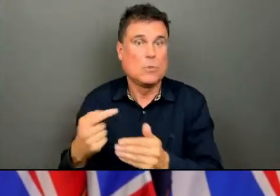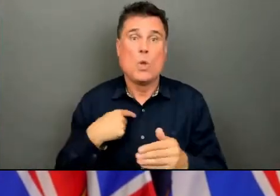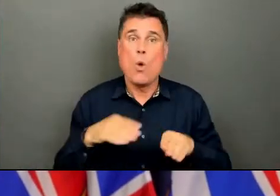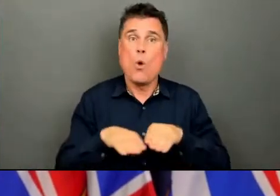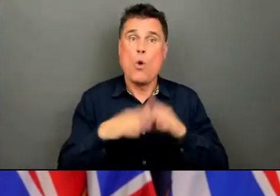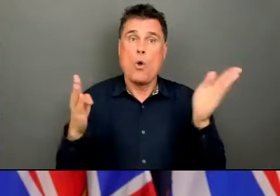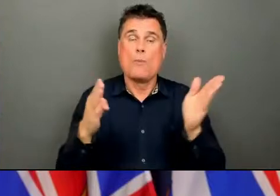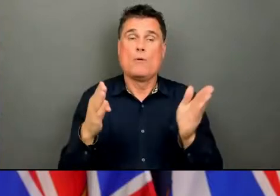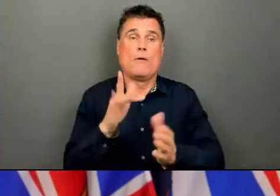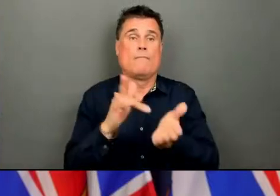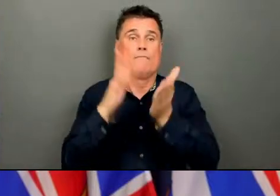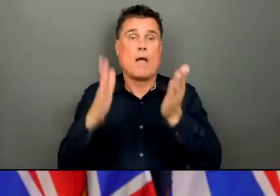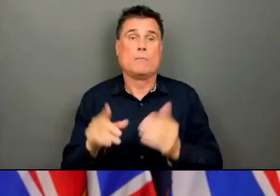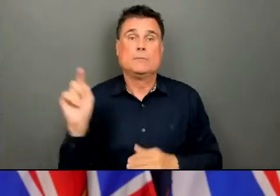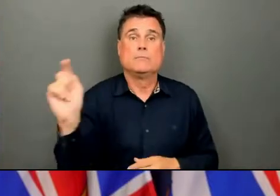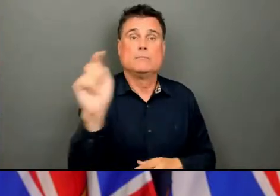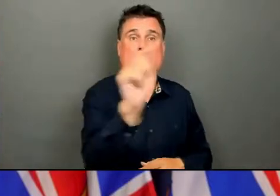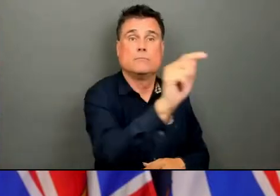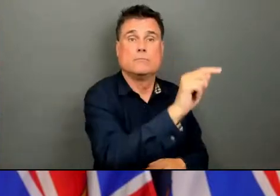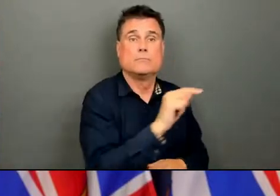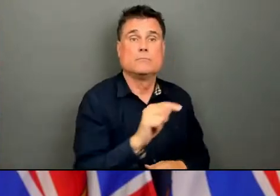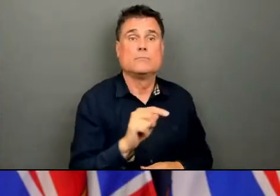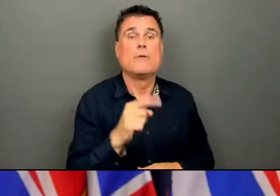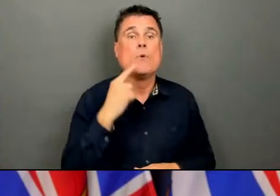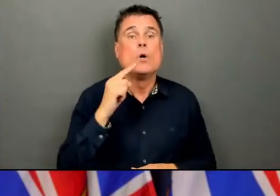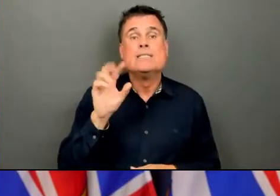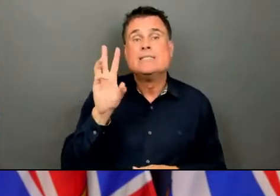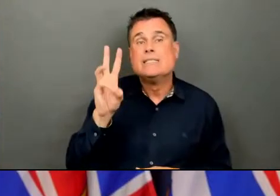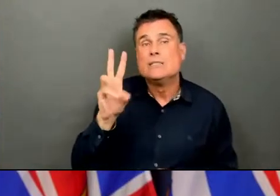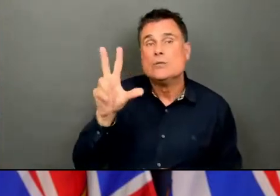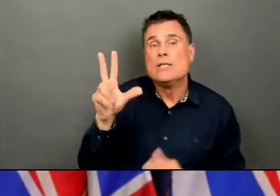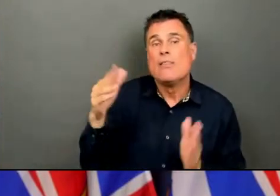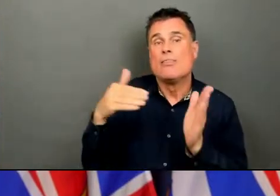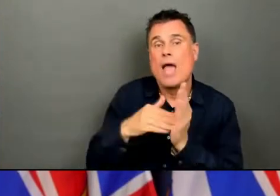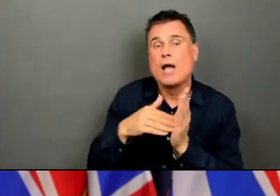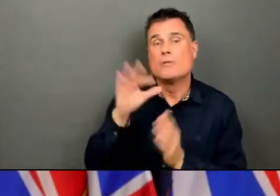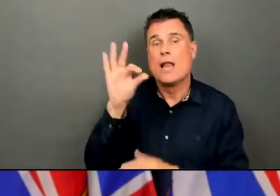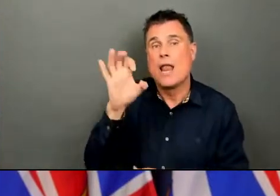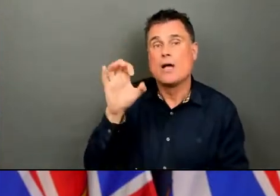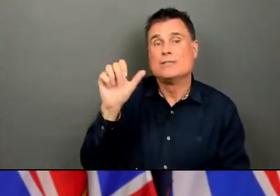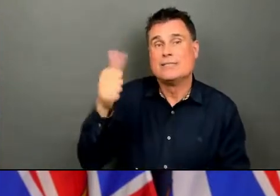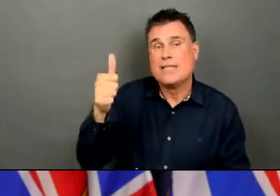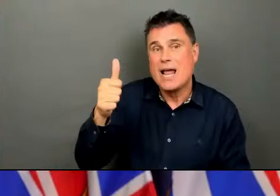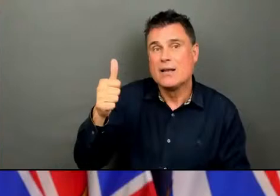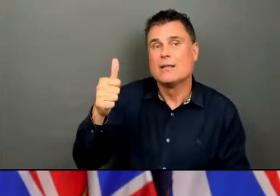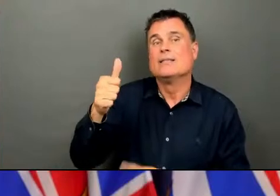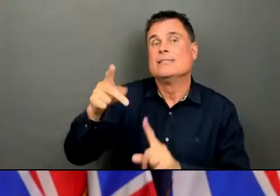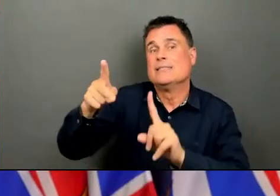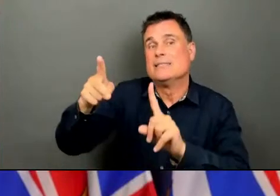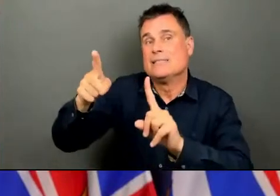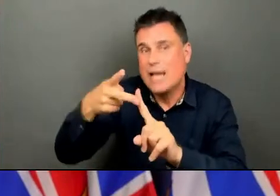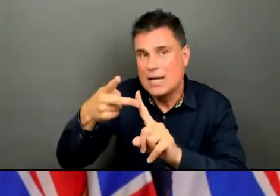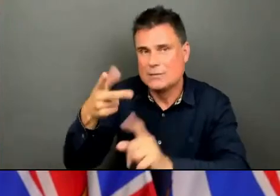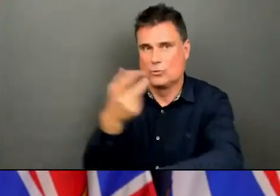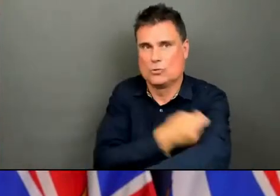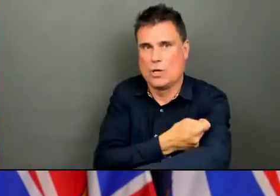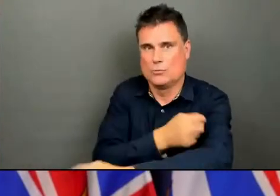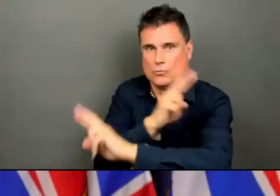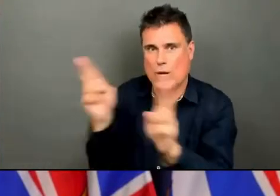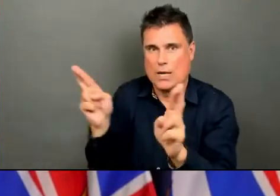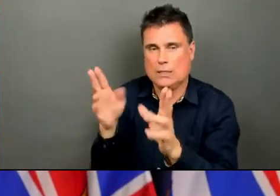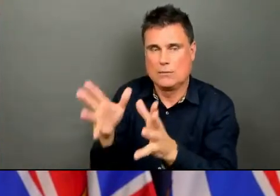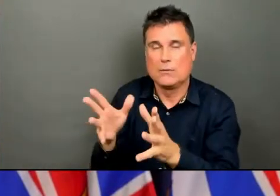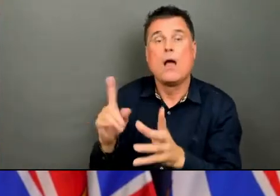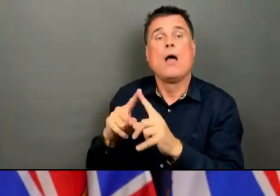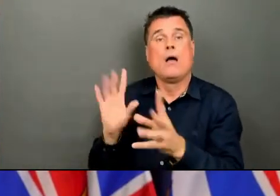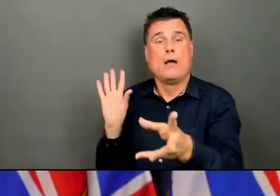doses, have provided 63,910 second doses and well over 300,000 overall doses to